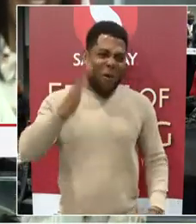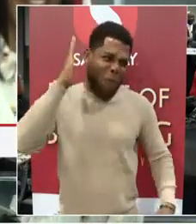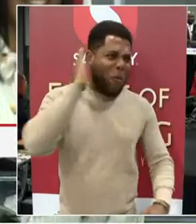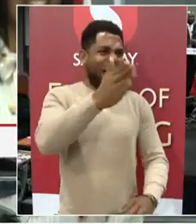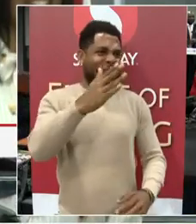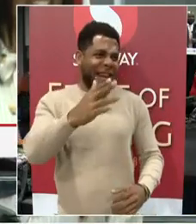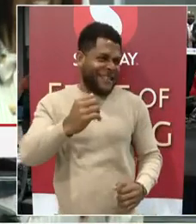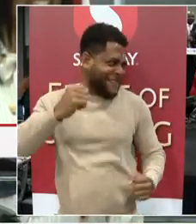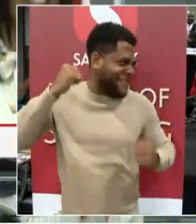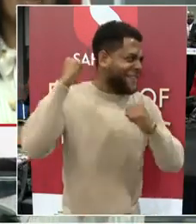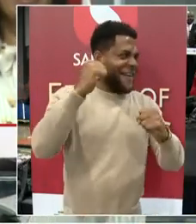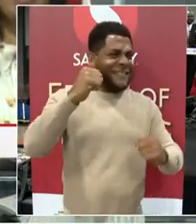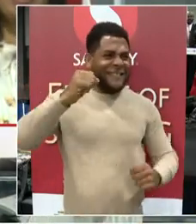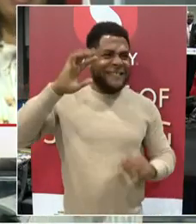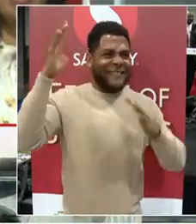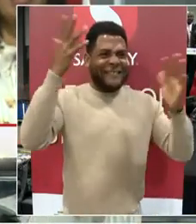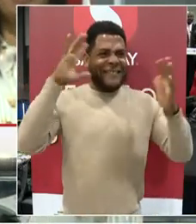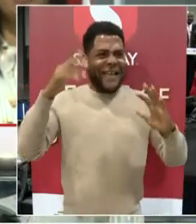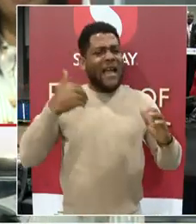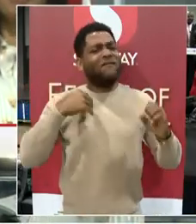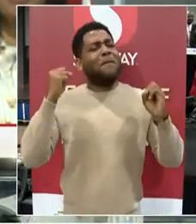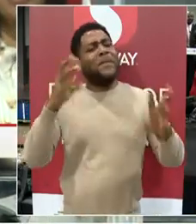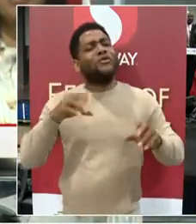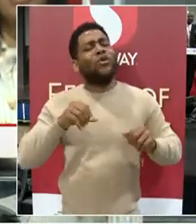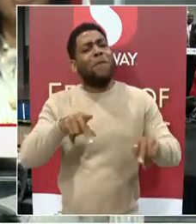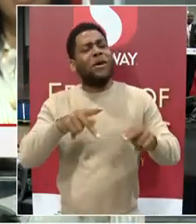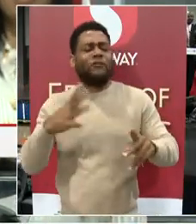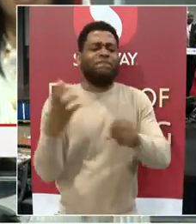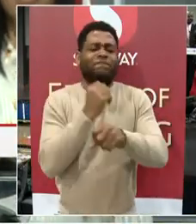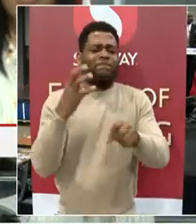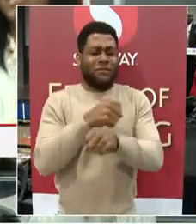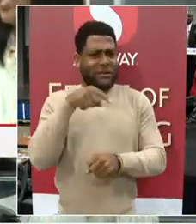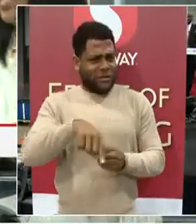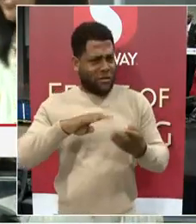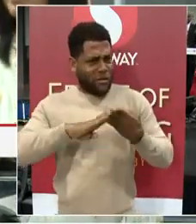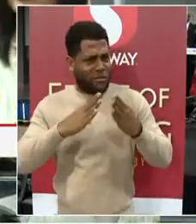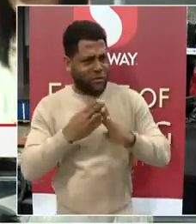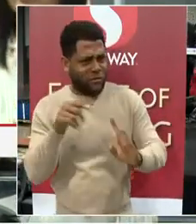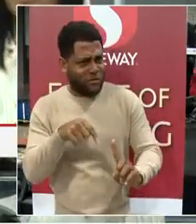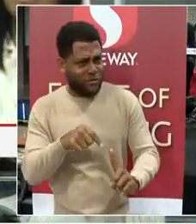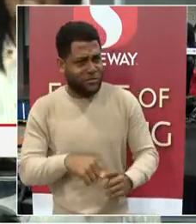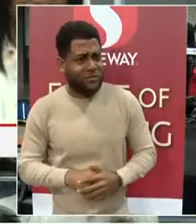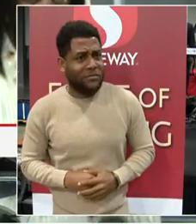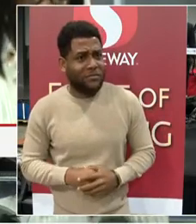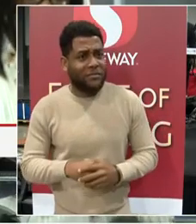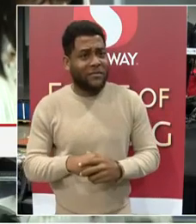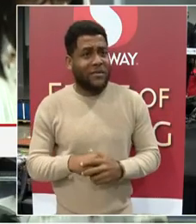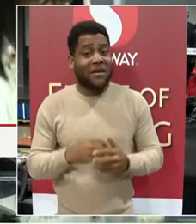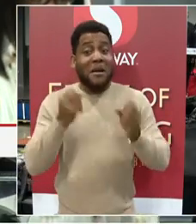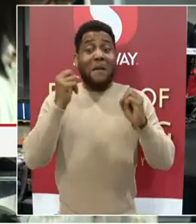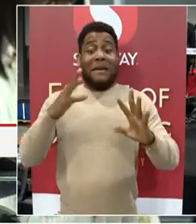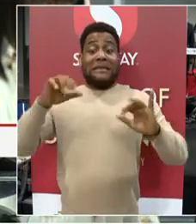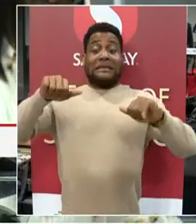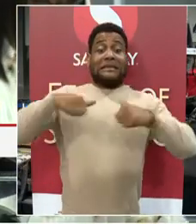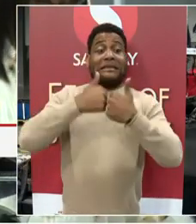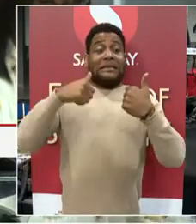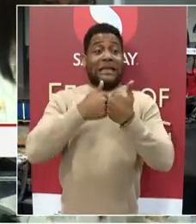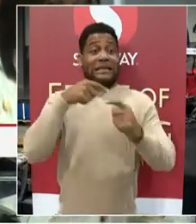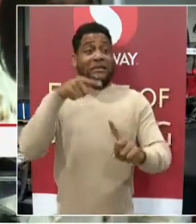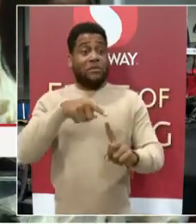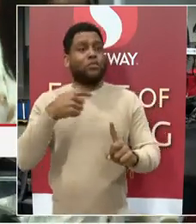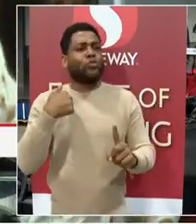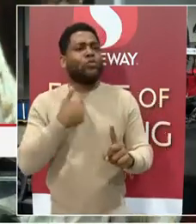win big in our city, including on those things that are challenging. And we know that there